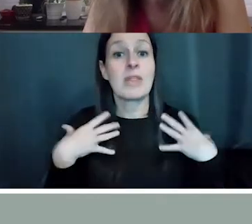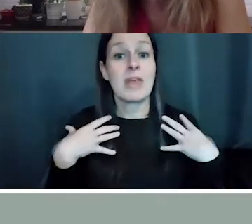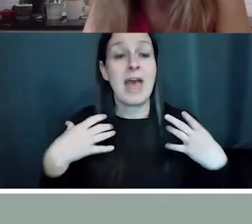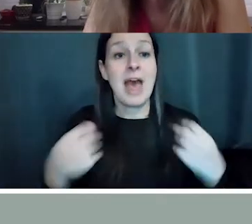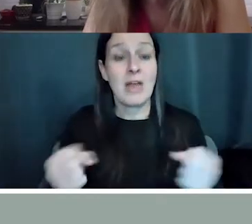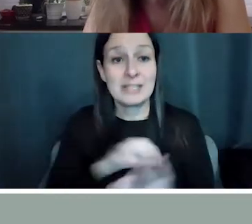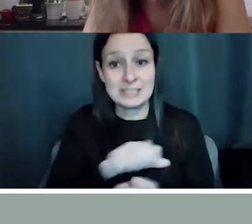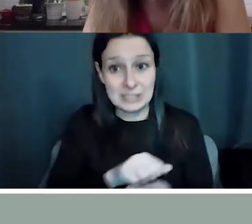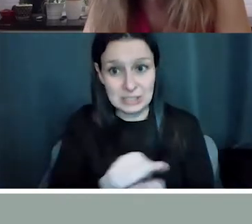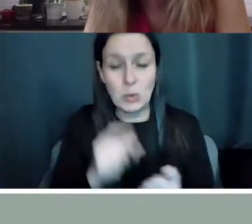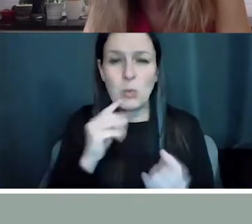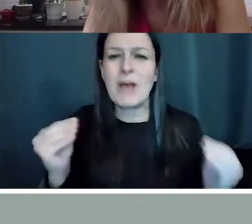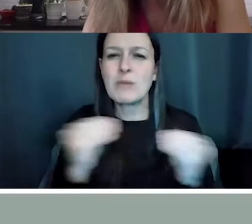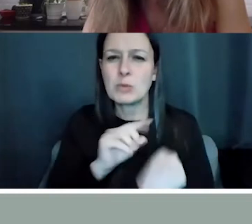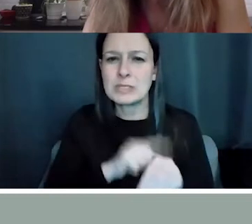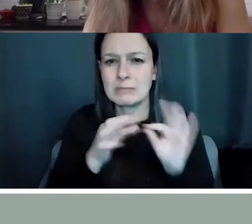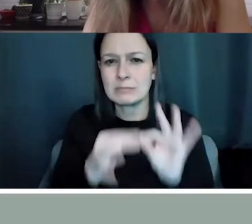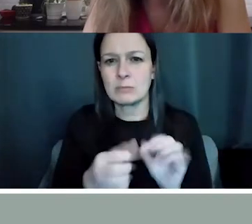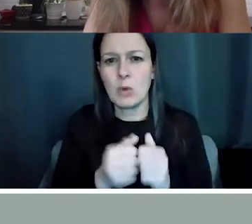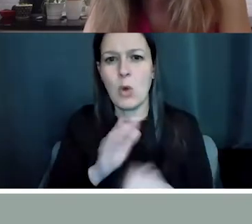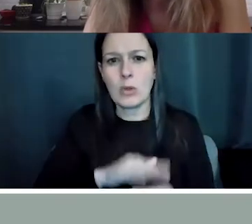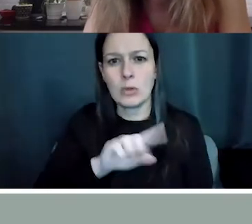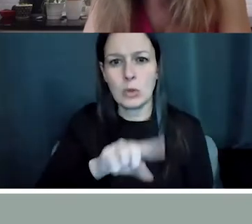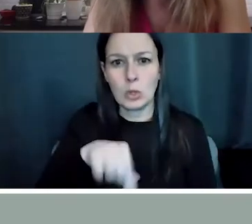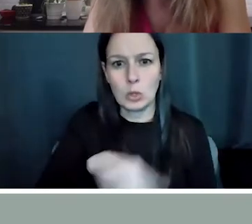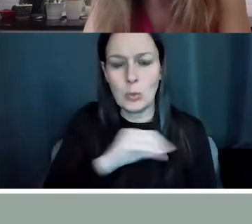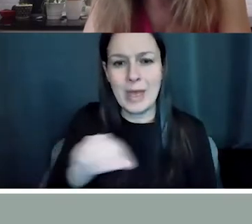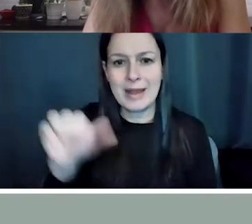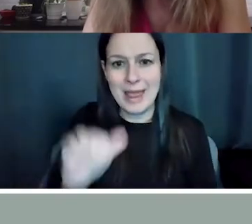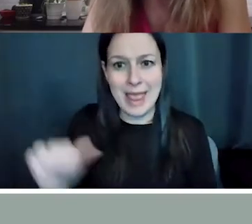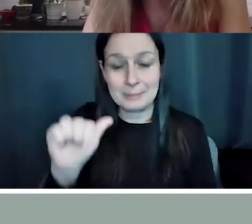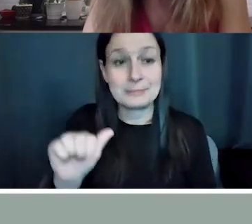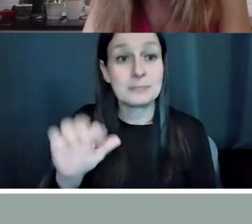this in the Q&A if people have questions, but fiber is a big